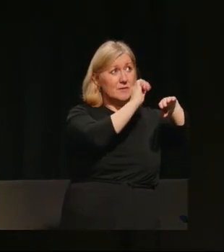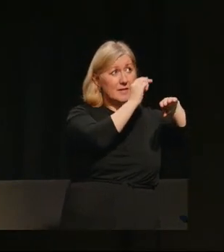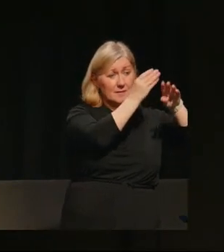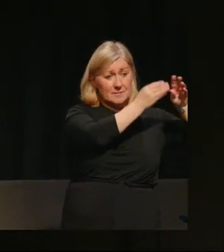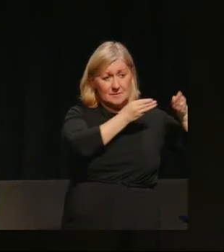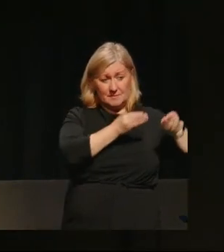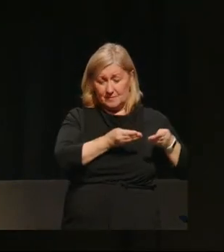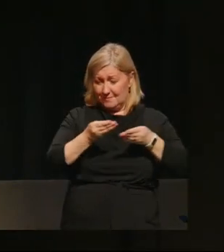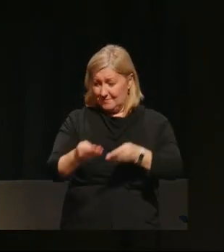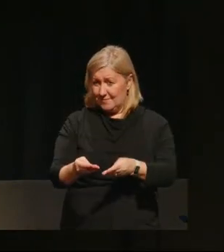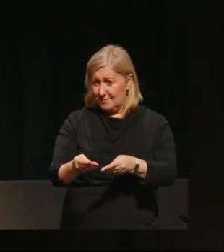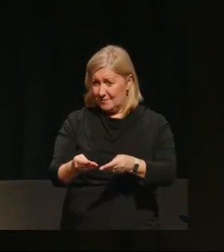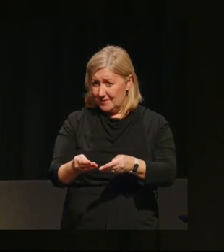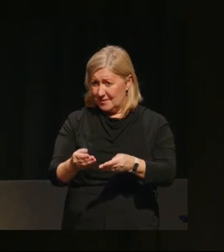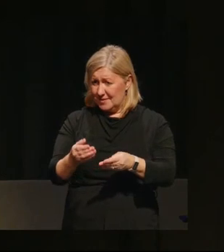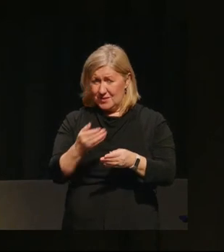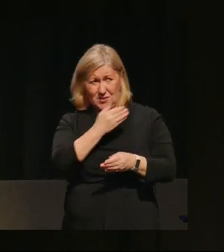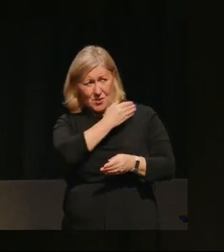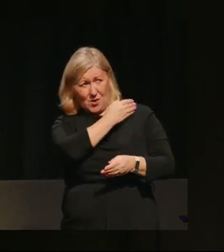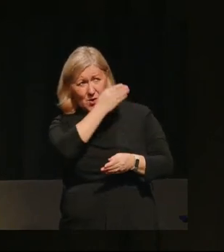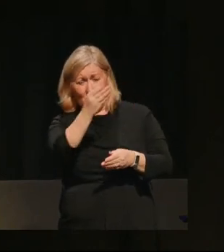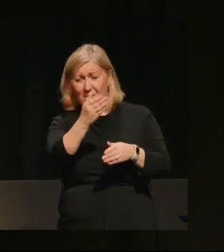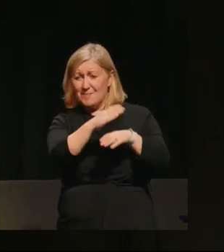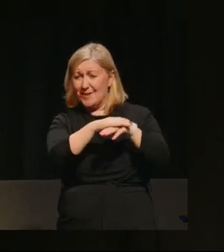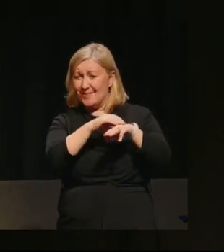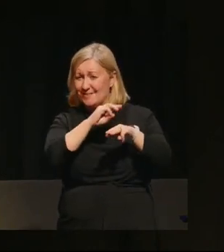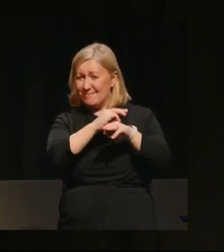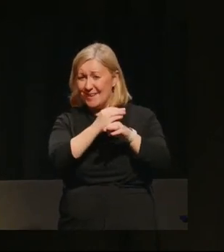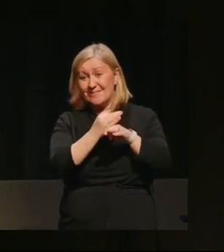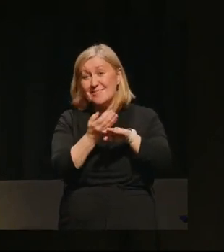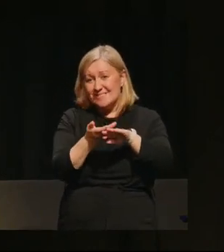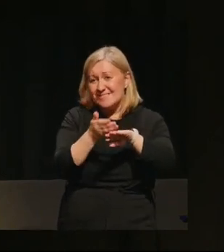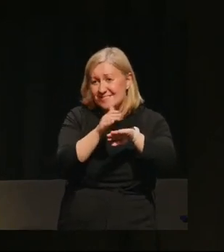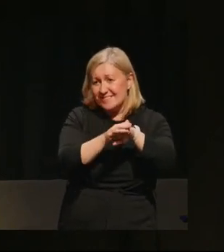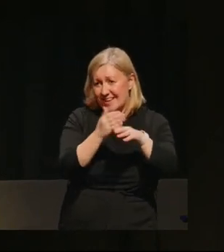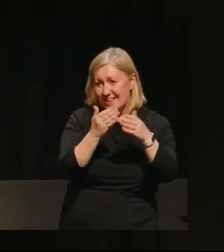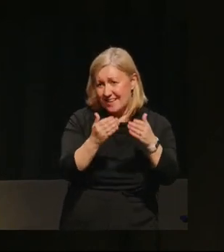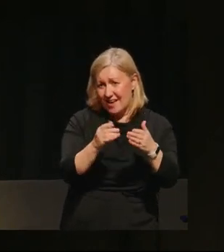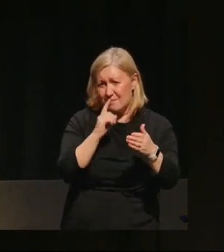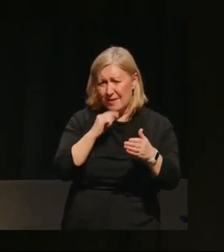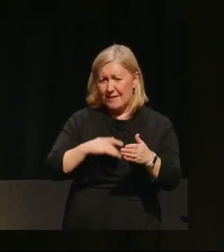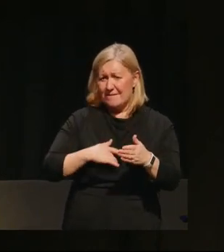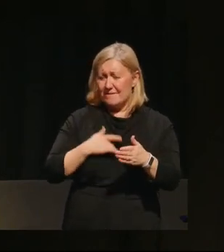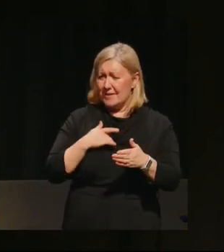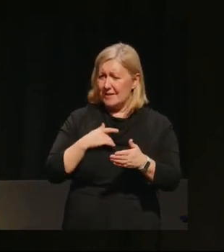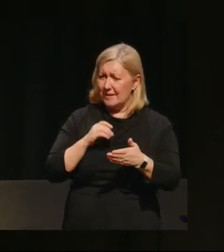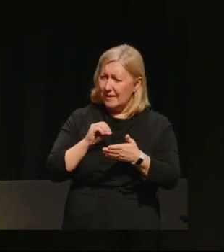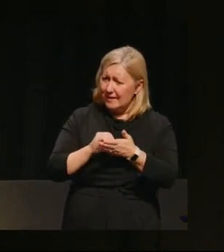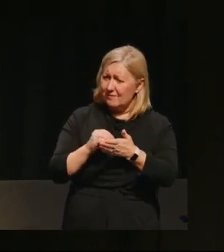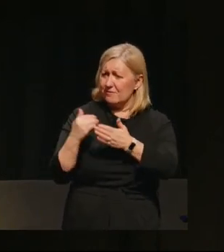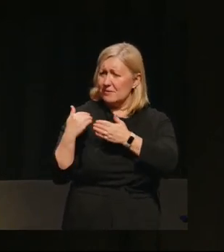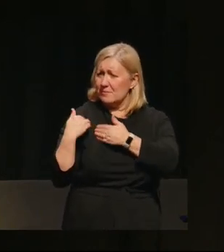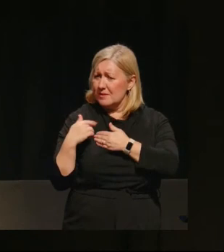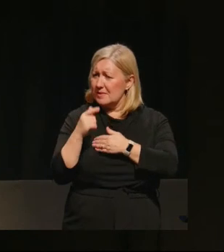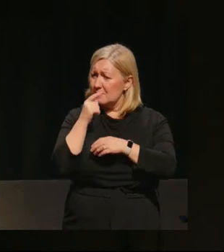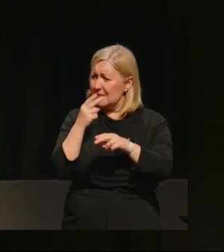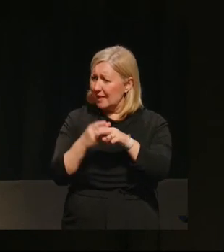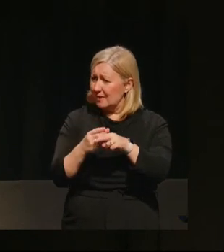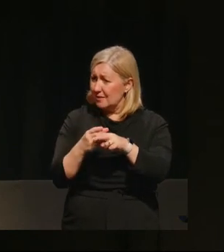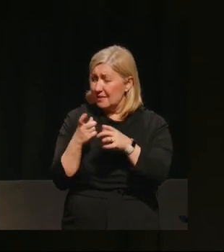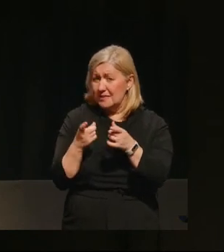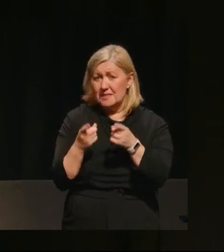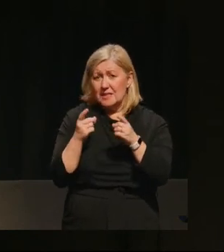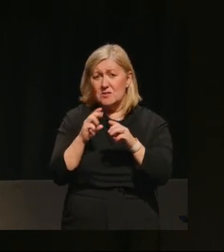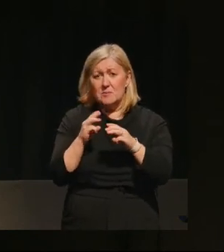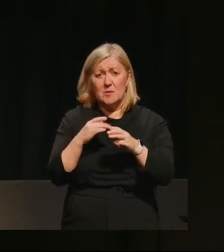about the Holocaust and anti-Semitism. I can't forget that the danger of people harming other people hasn't gone